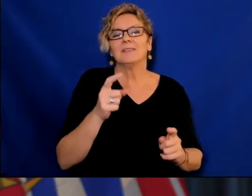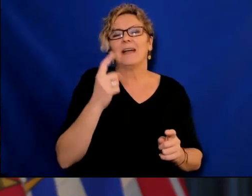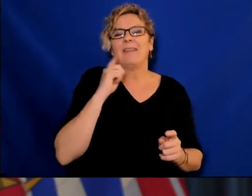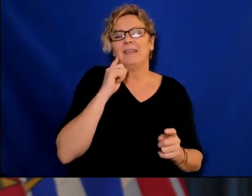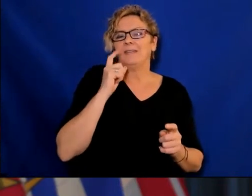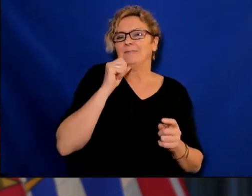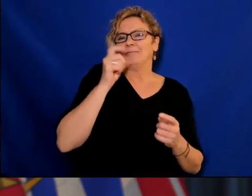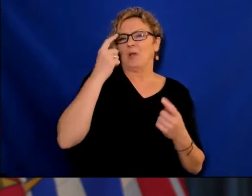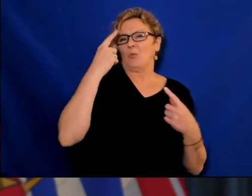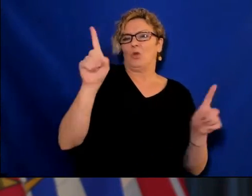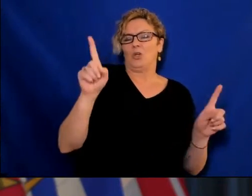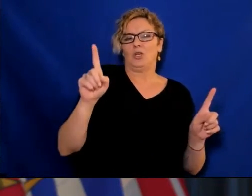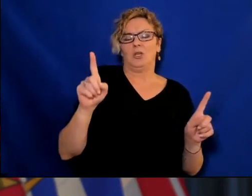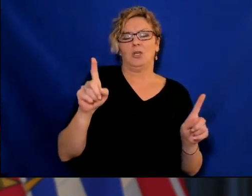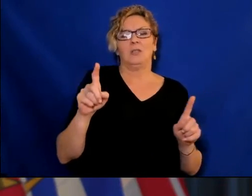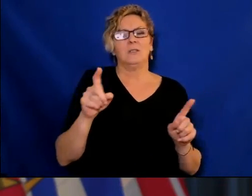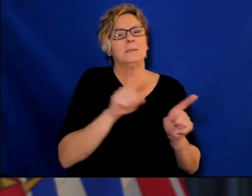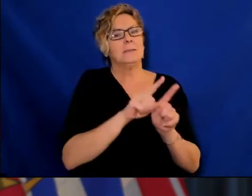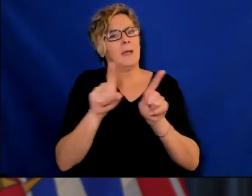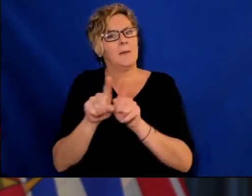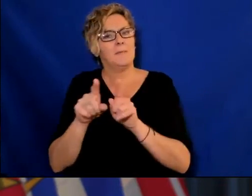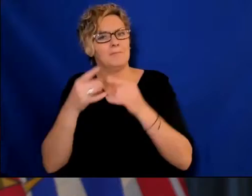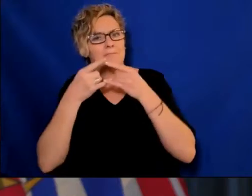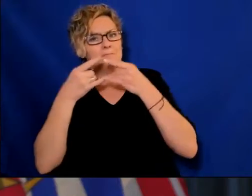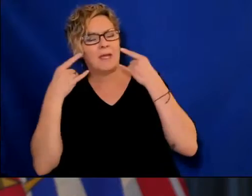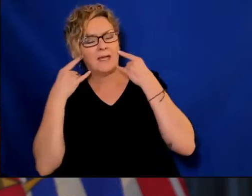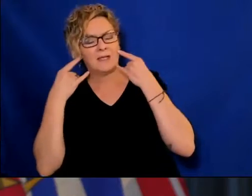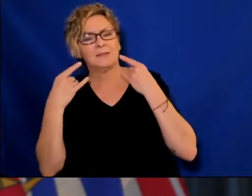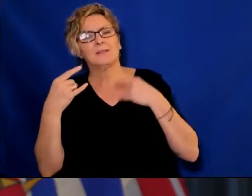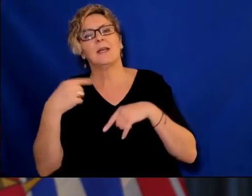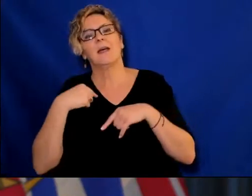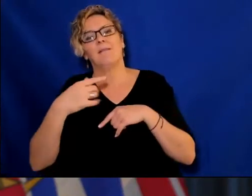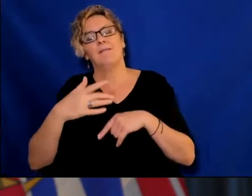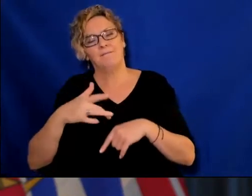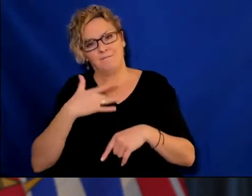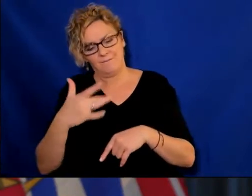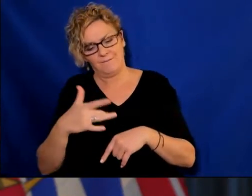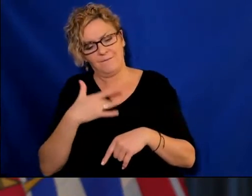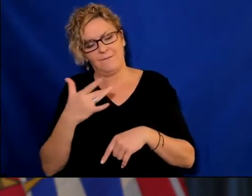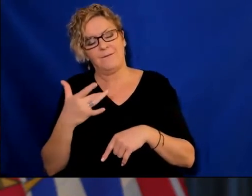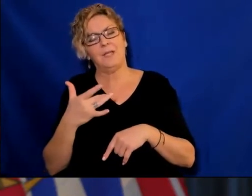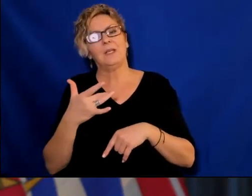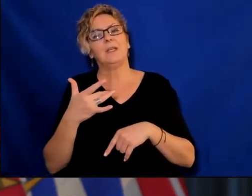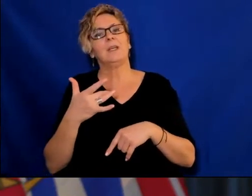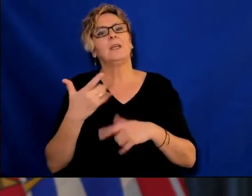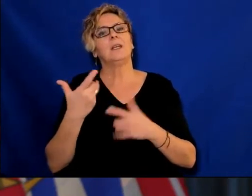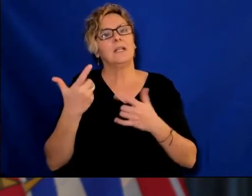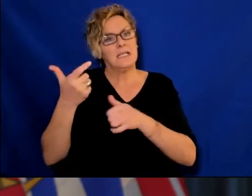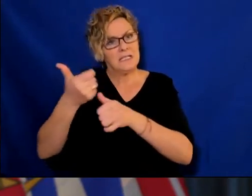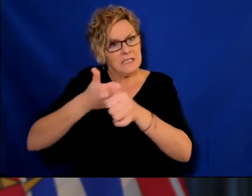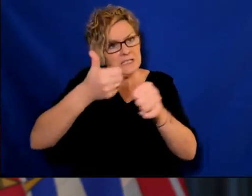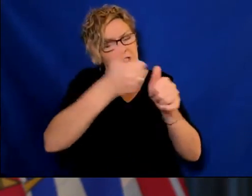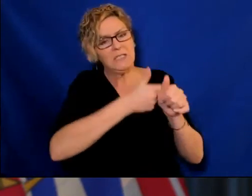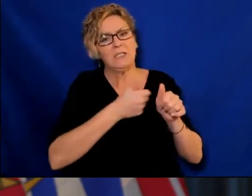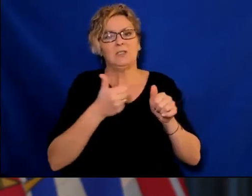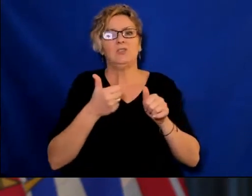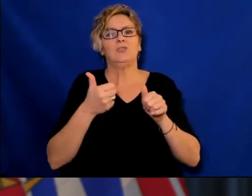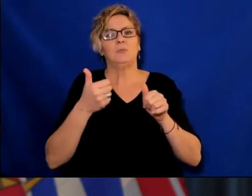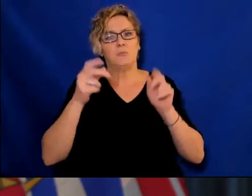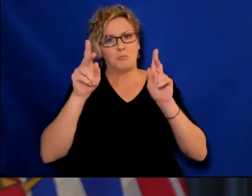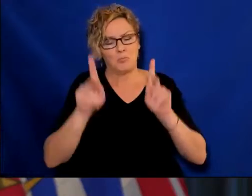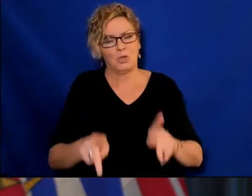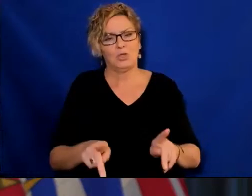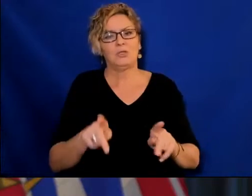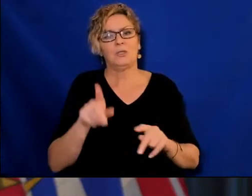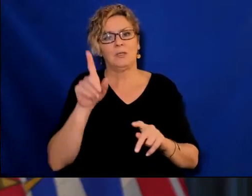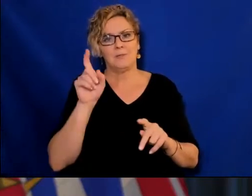for businesses that interact with the public, mask wearing should be part of that. and that each of us as individuals have to take